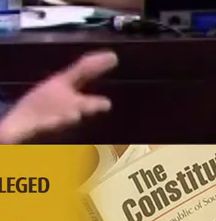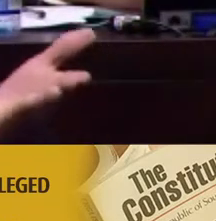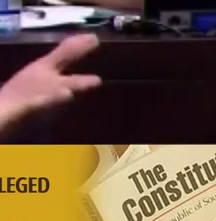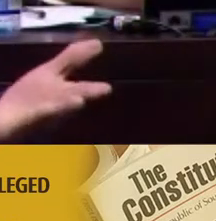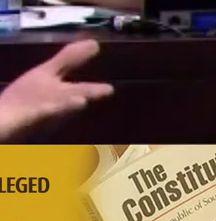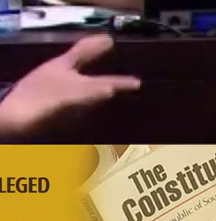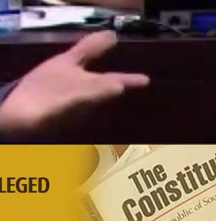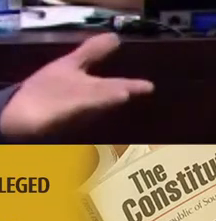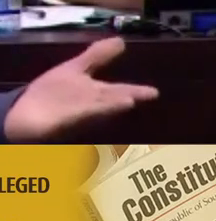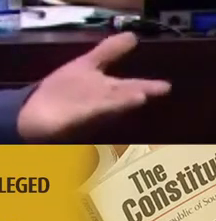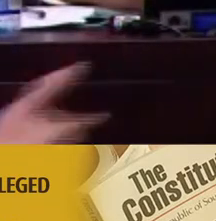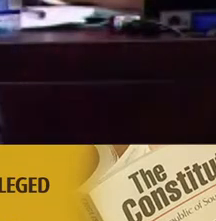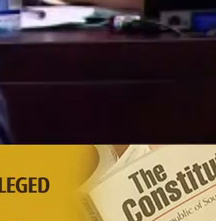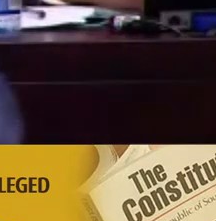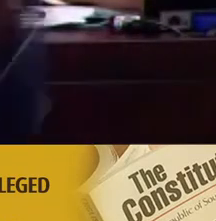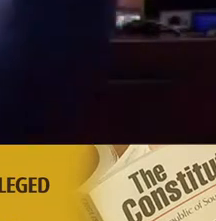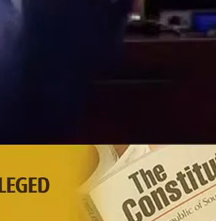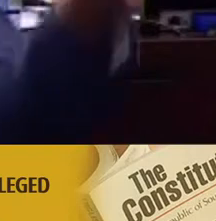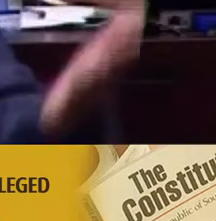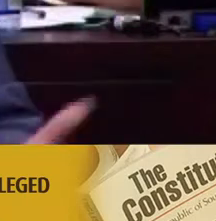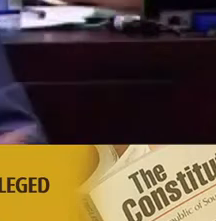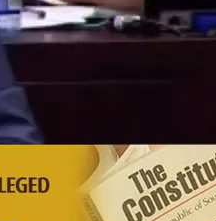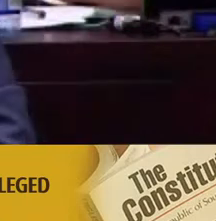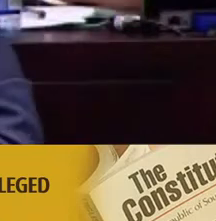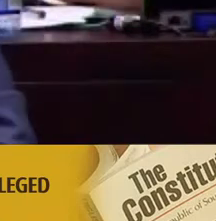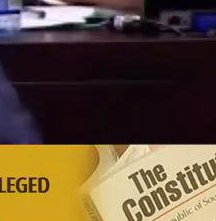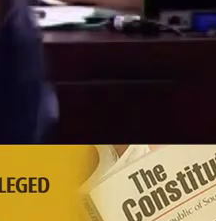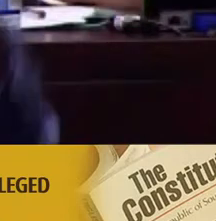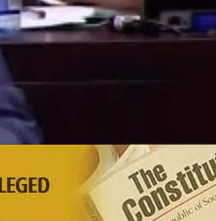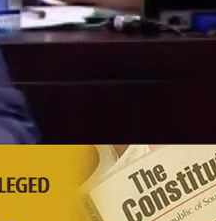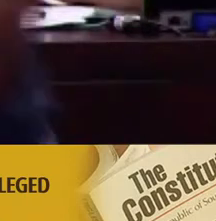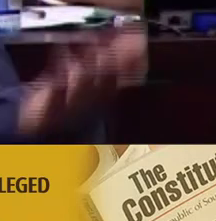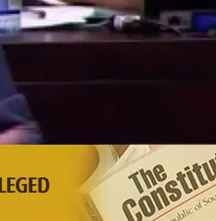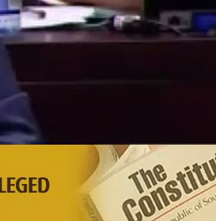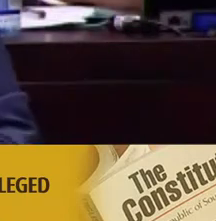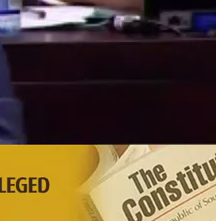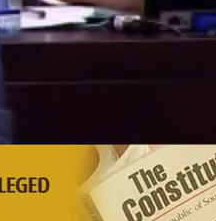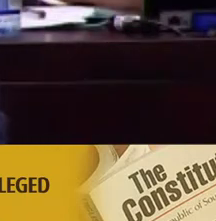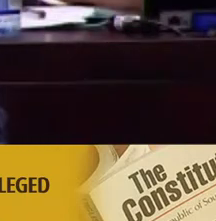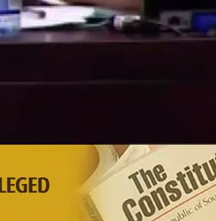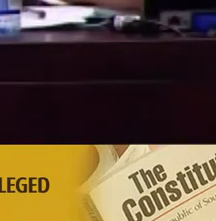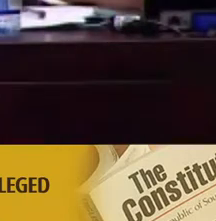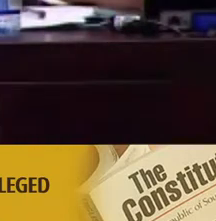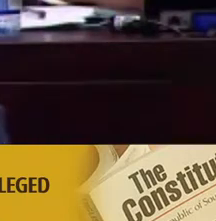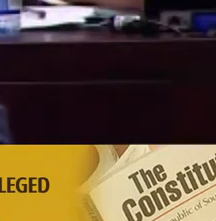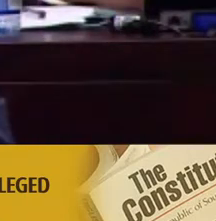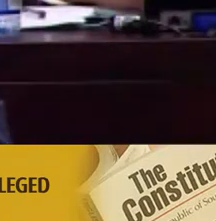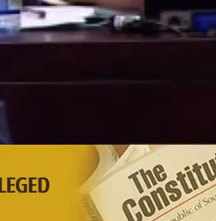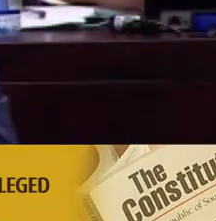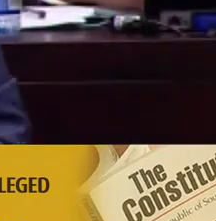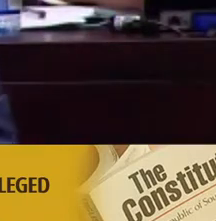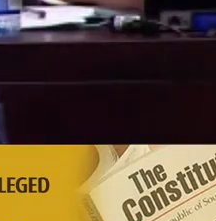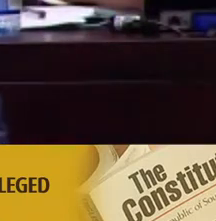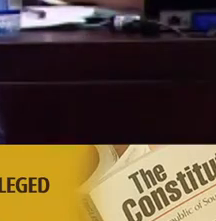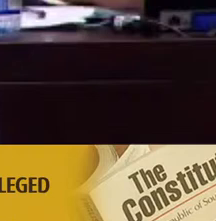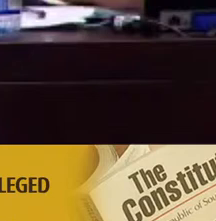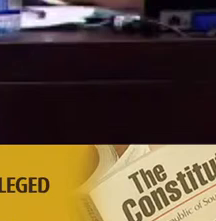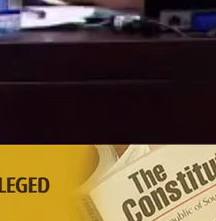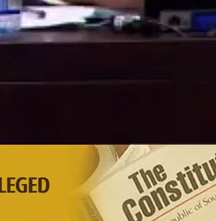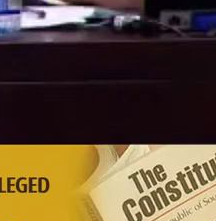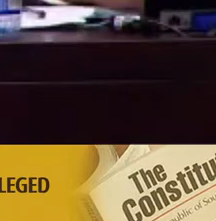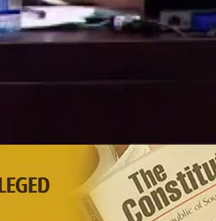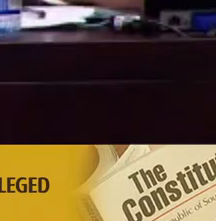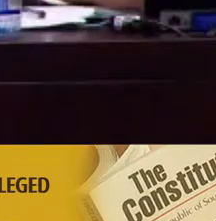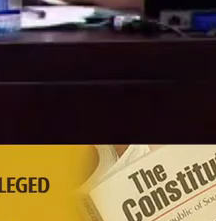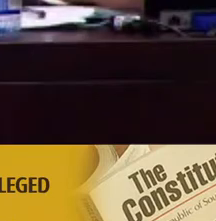Hospital's Hospital hospitals falls apart doctors and patients have been robbed in broad daylight by Brazen criminals whose